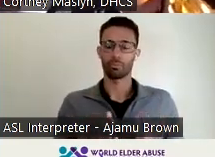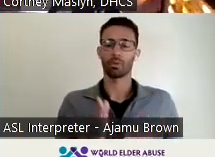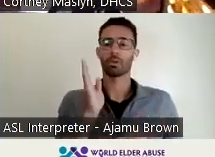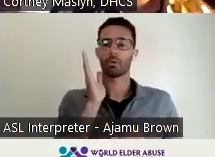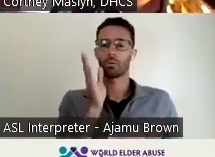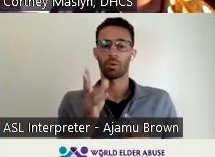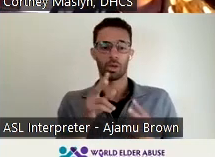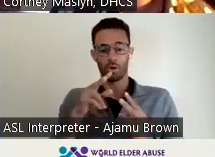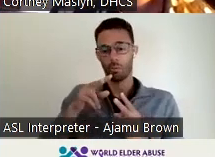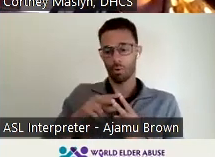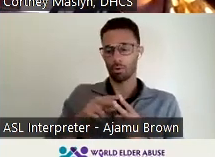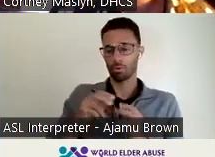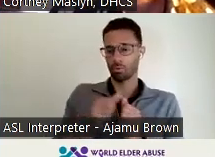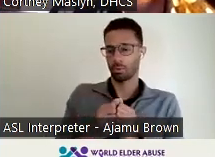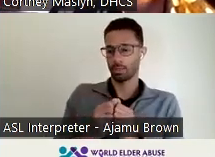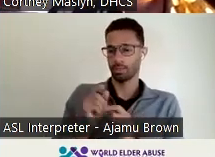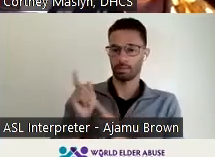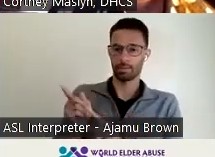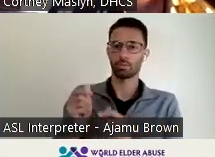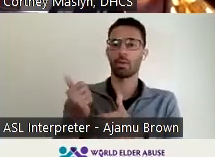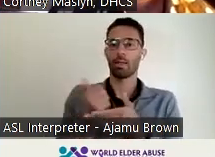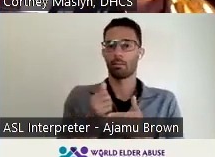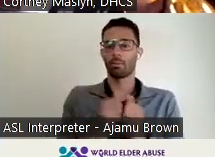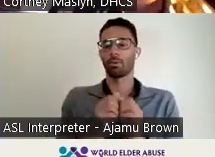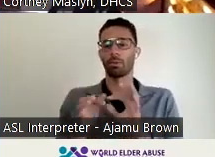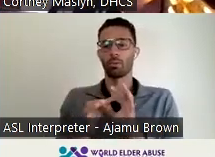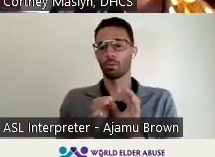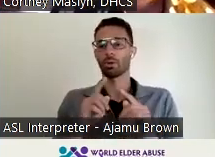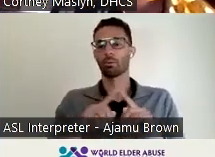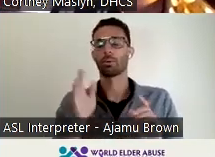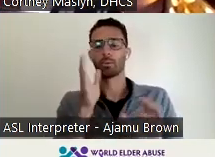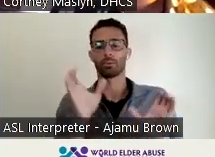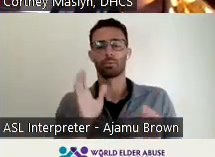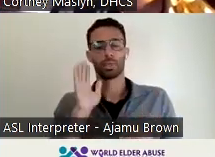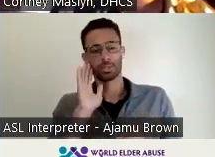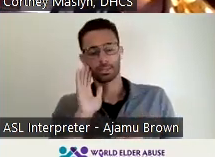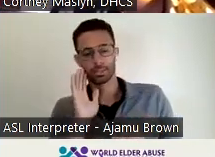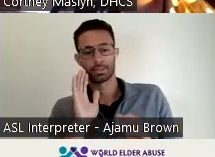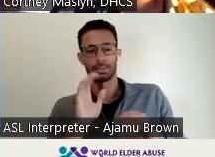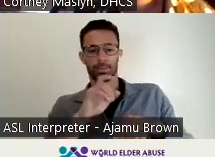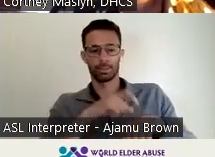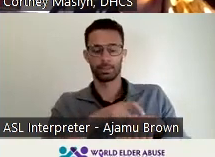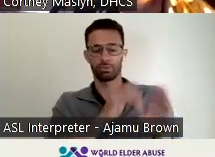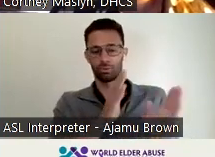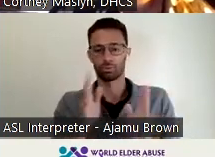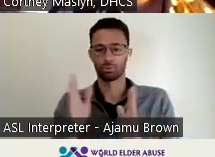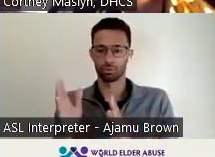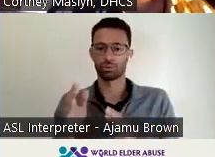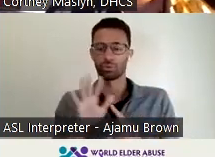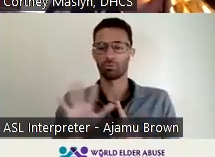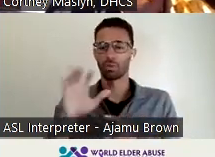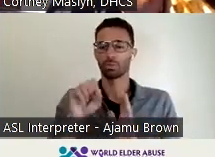just to help with the coordination, but we're going to be doing listening sessions throughout the state in this first year of the DHCS gap analysis. So